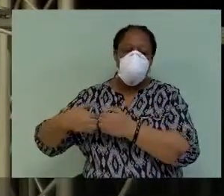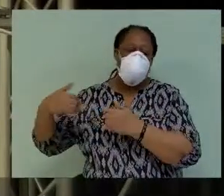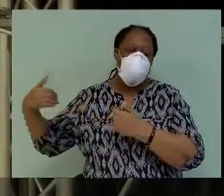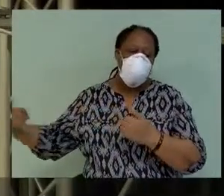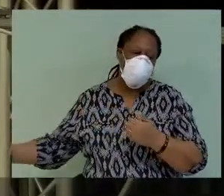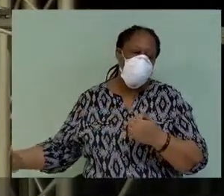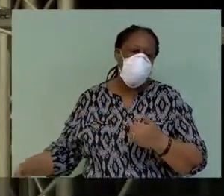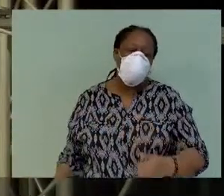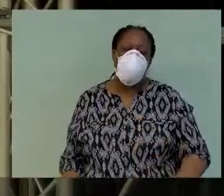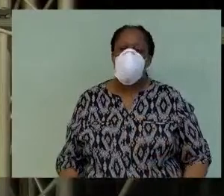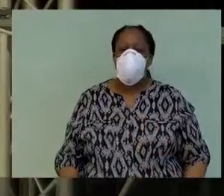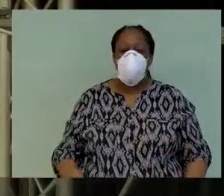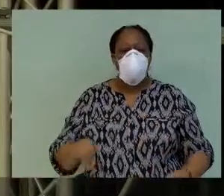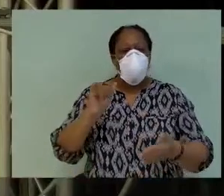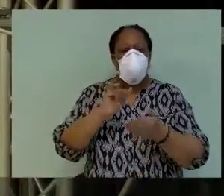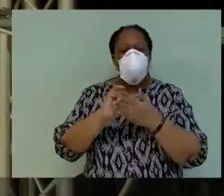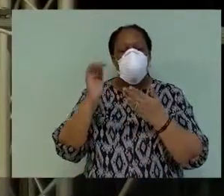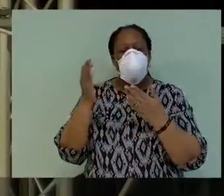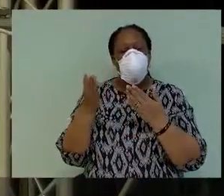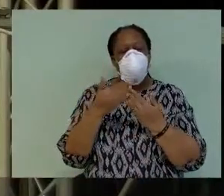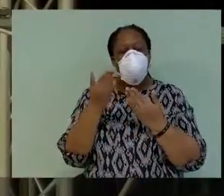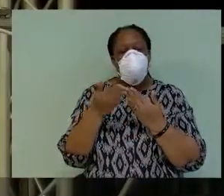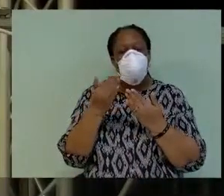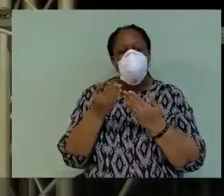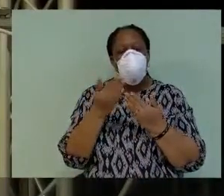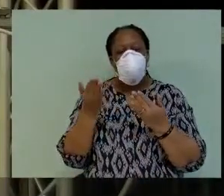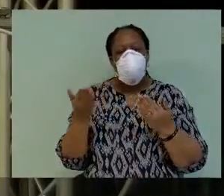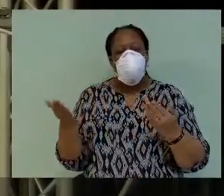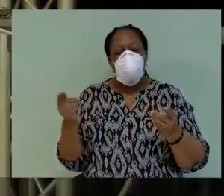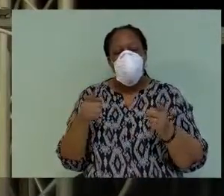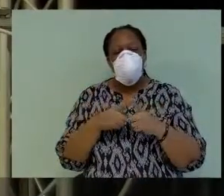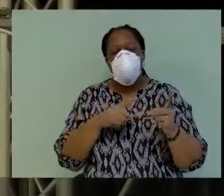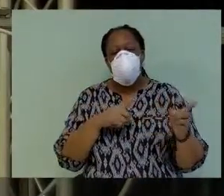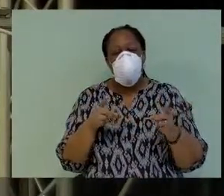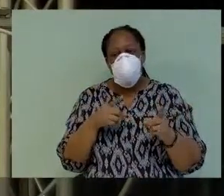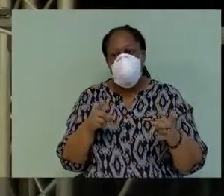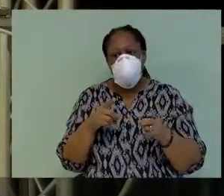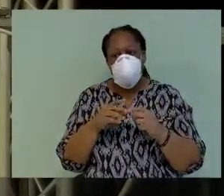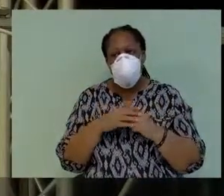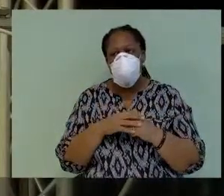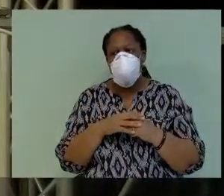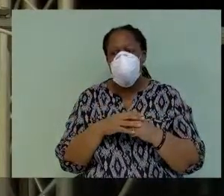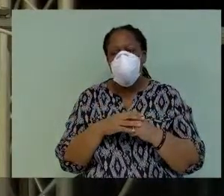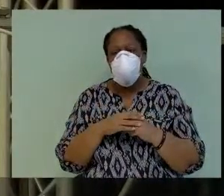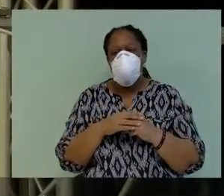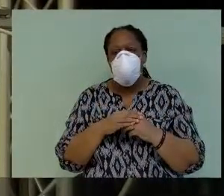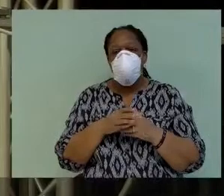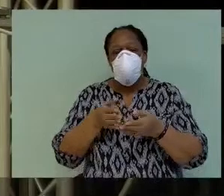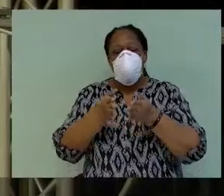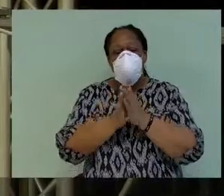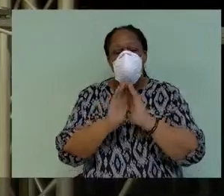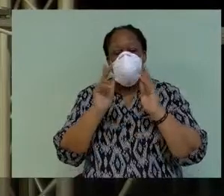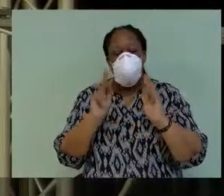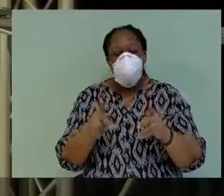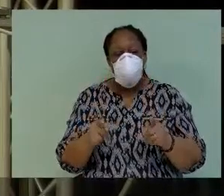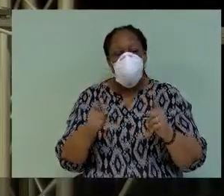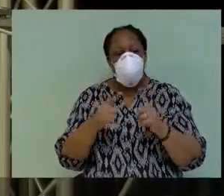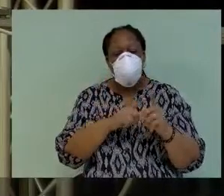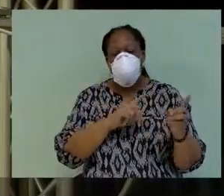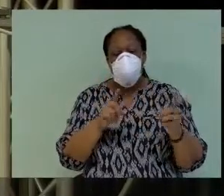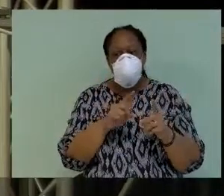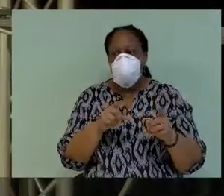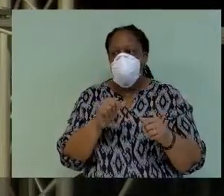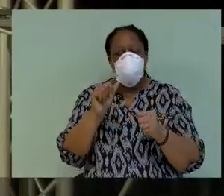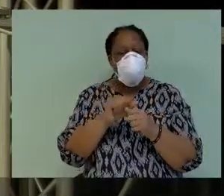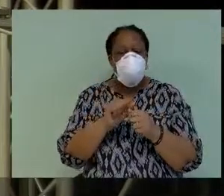Now, these are very simple conditions that we ask persons to apply in